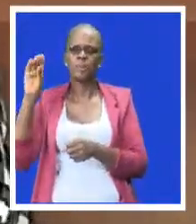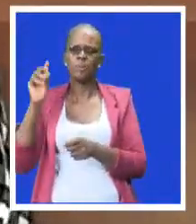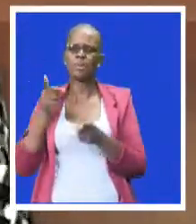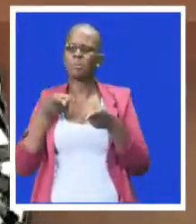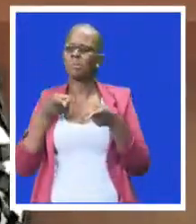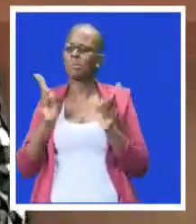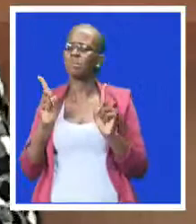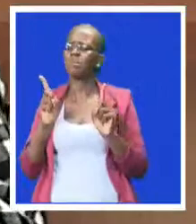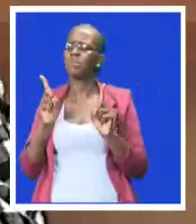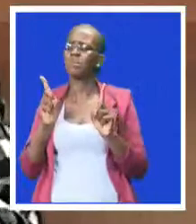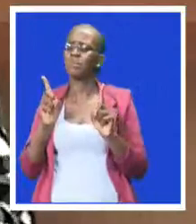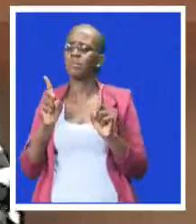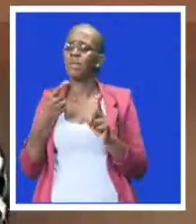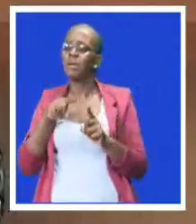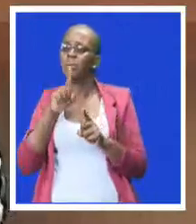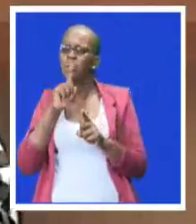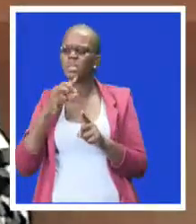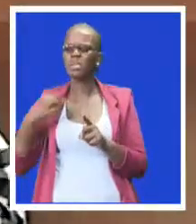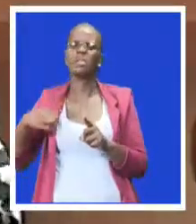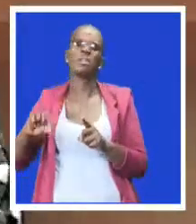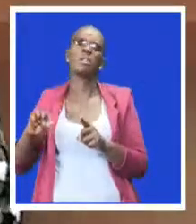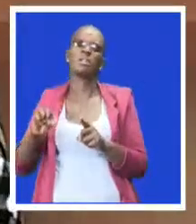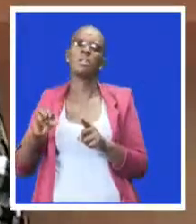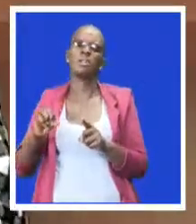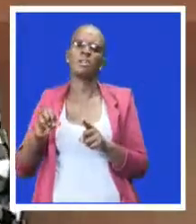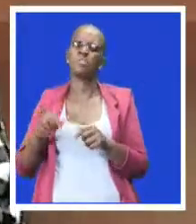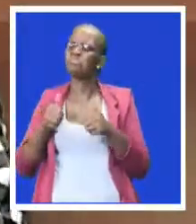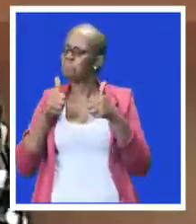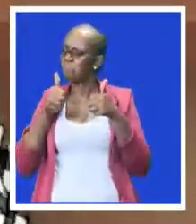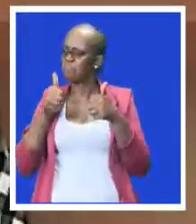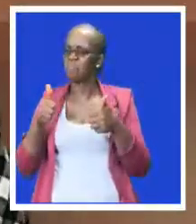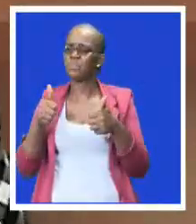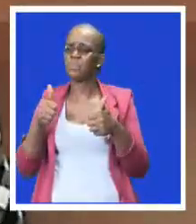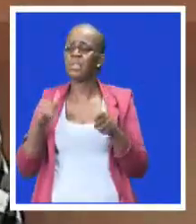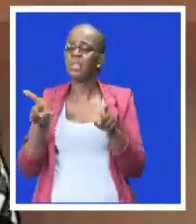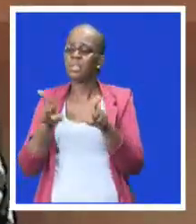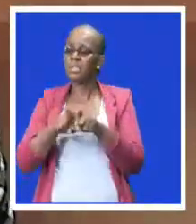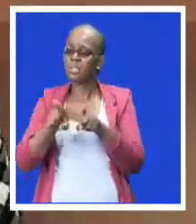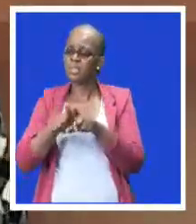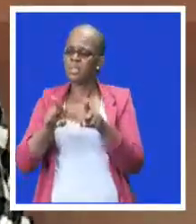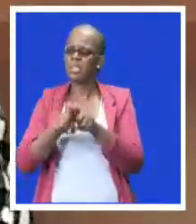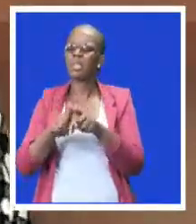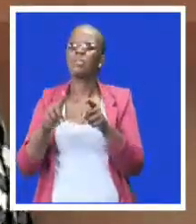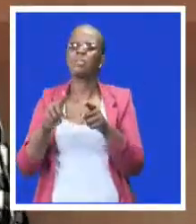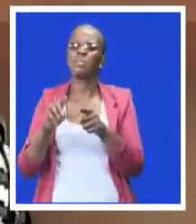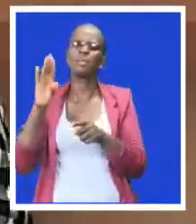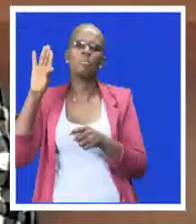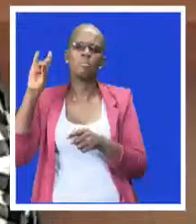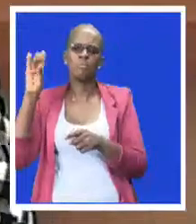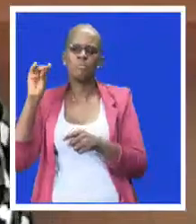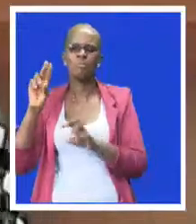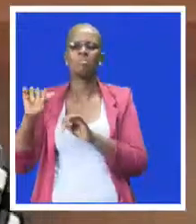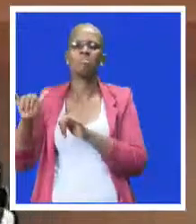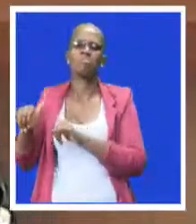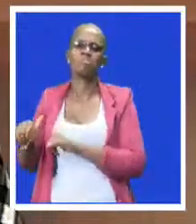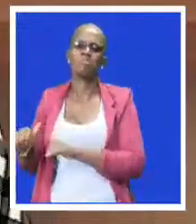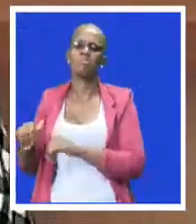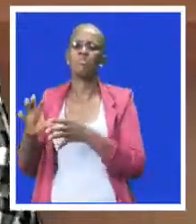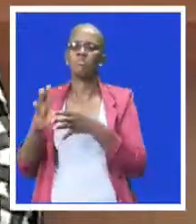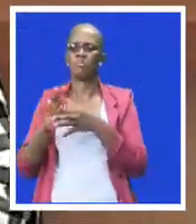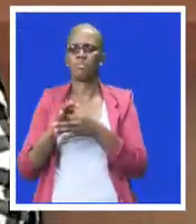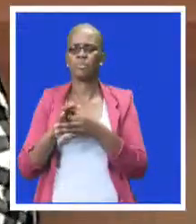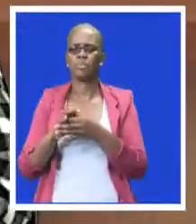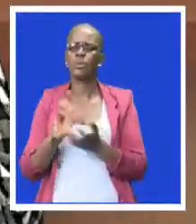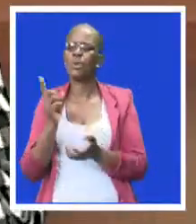those animals. Some are just friendly, just like the animals that we keep at our homes. And what do these